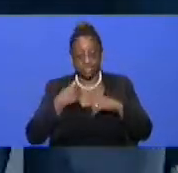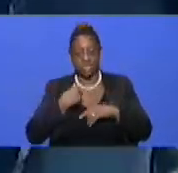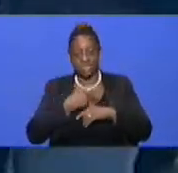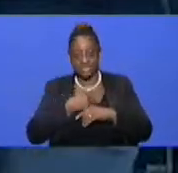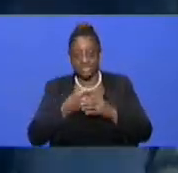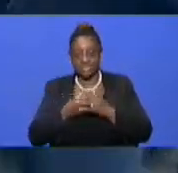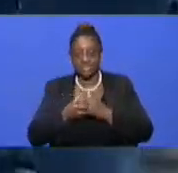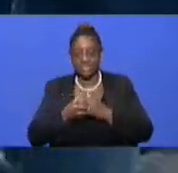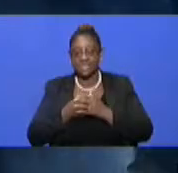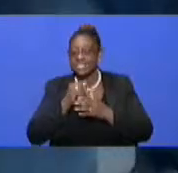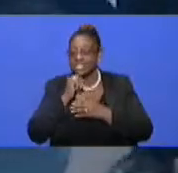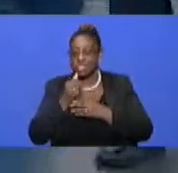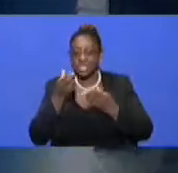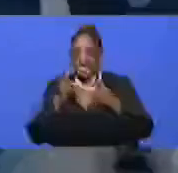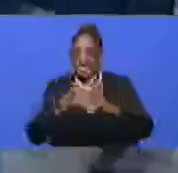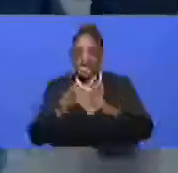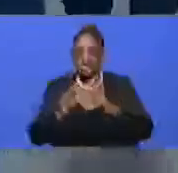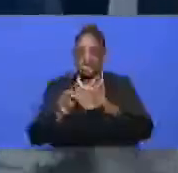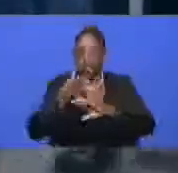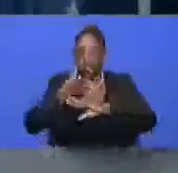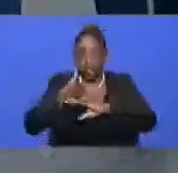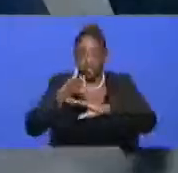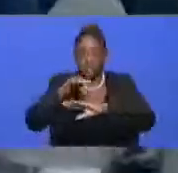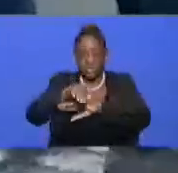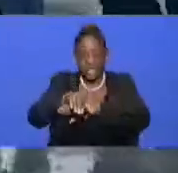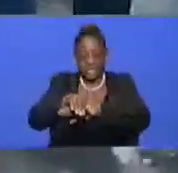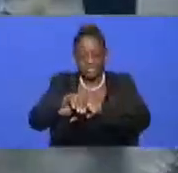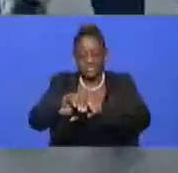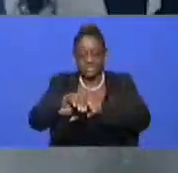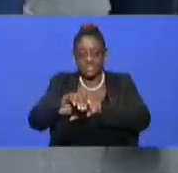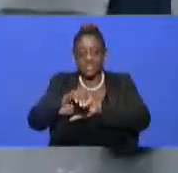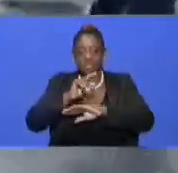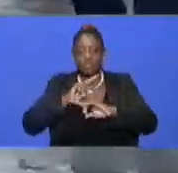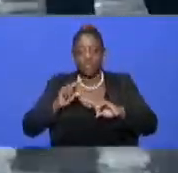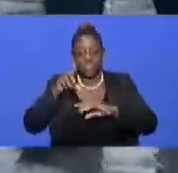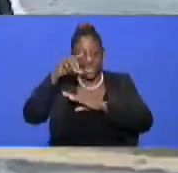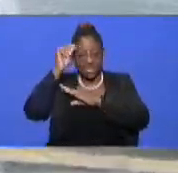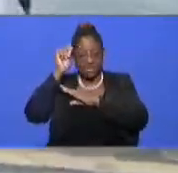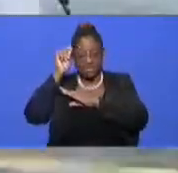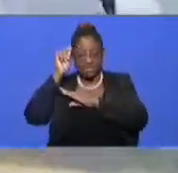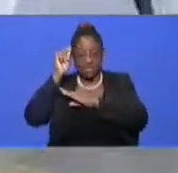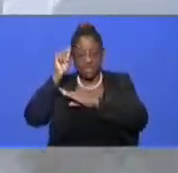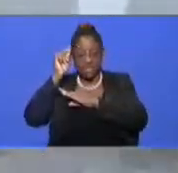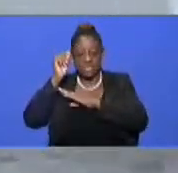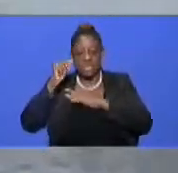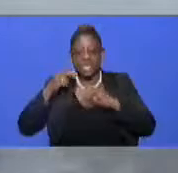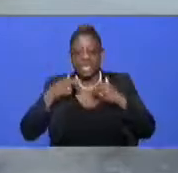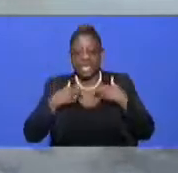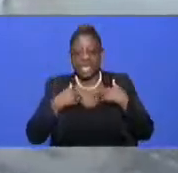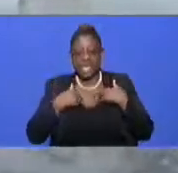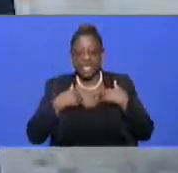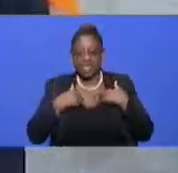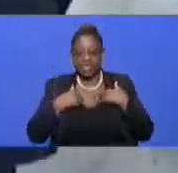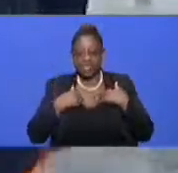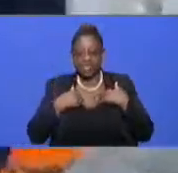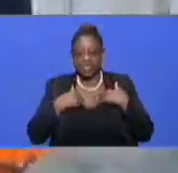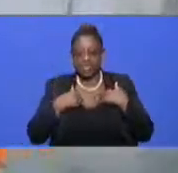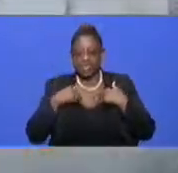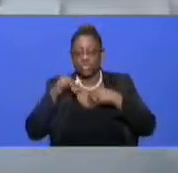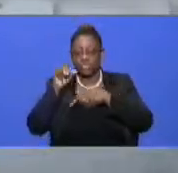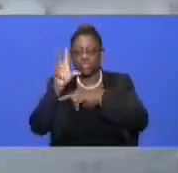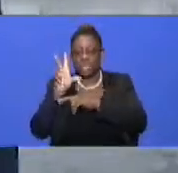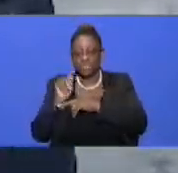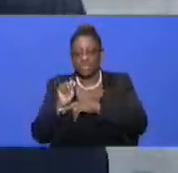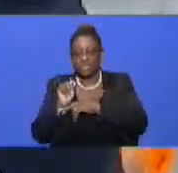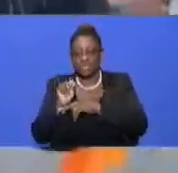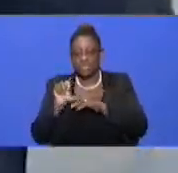will not come overnight, the Deputy Prime Minister says in the interim, government has purchased a temporary departure lounge between